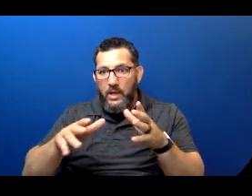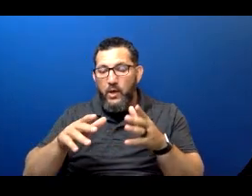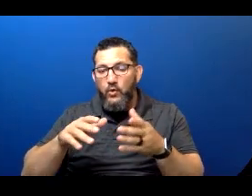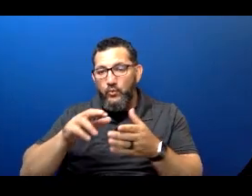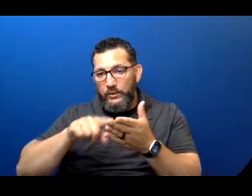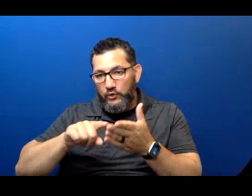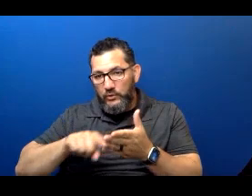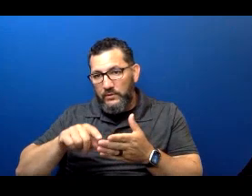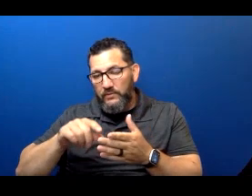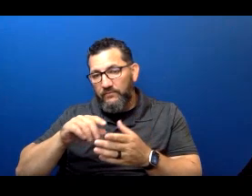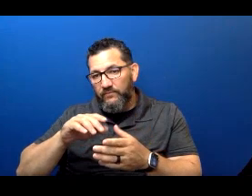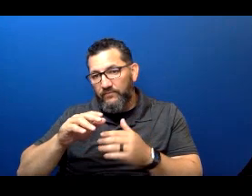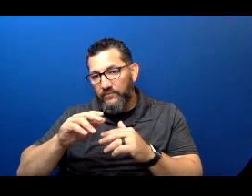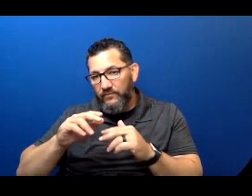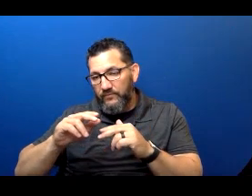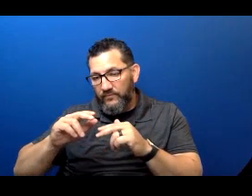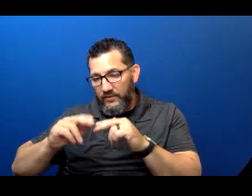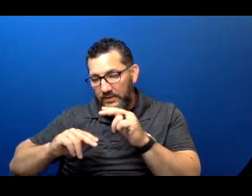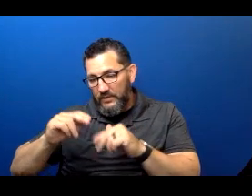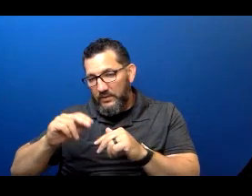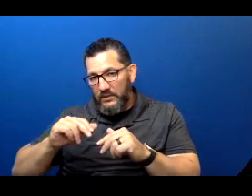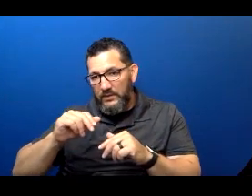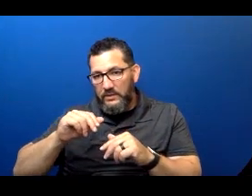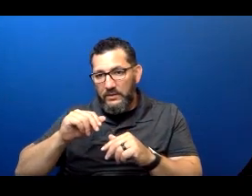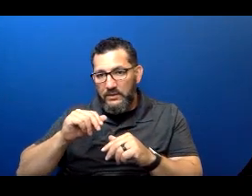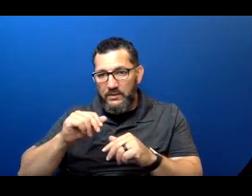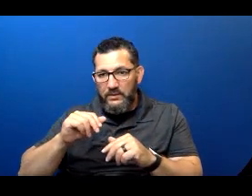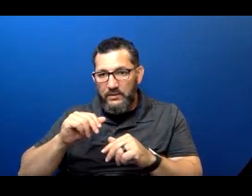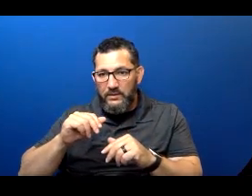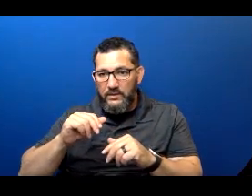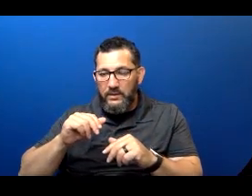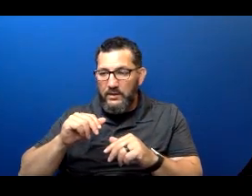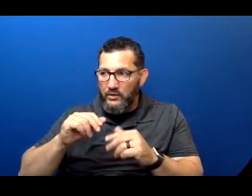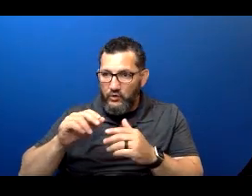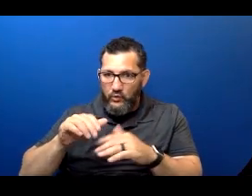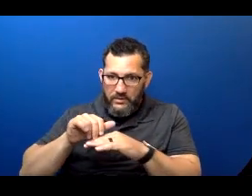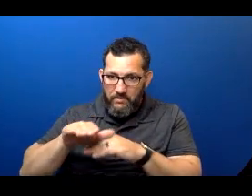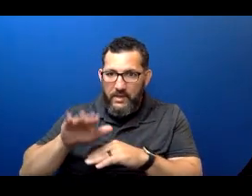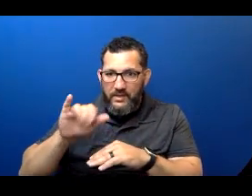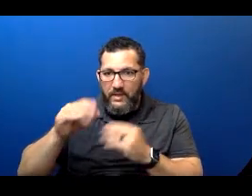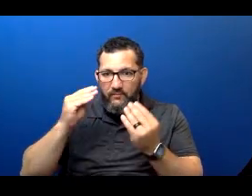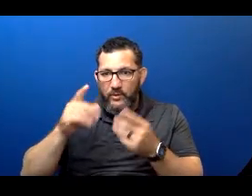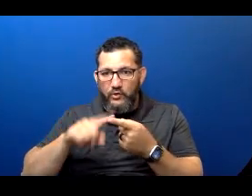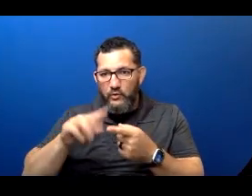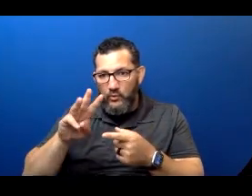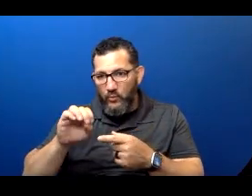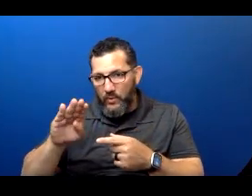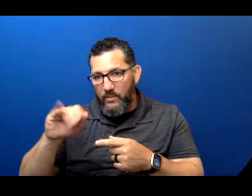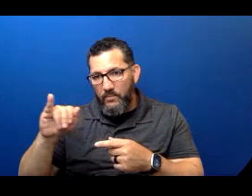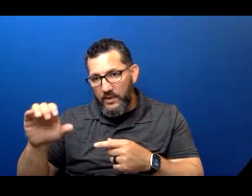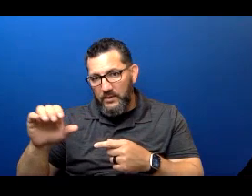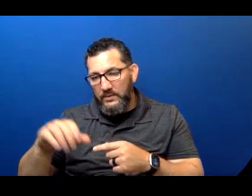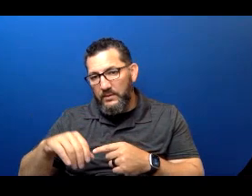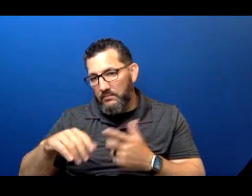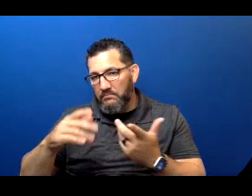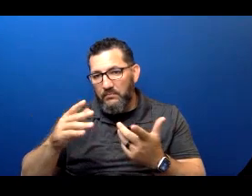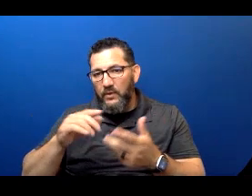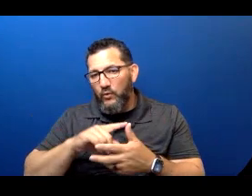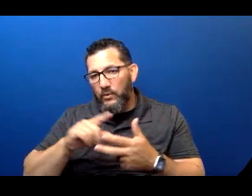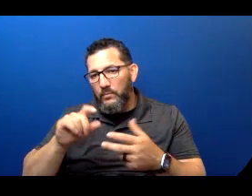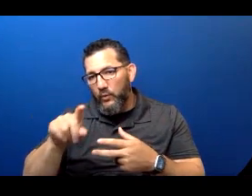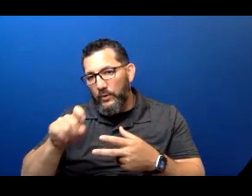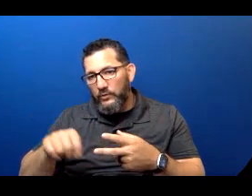research facilities, not mandate it, but allow them to submit that information to WebIZ? So those were my